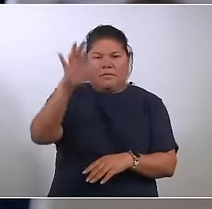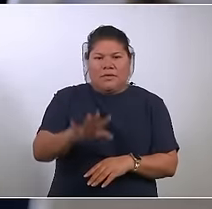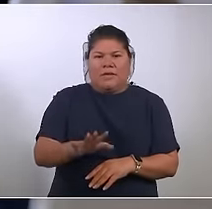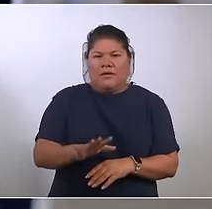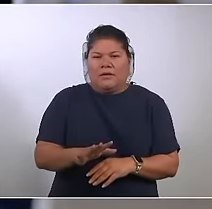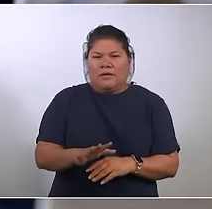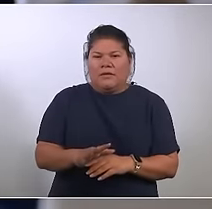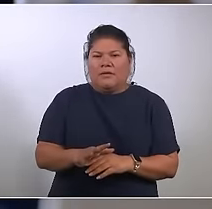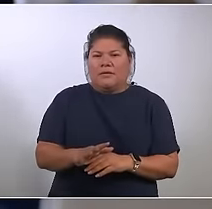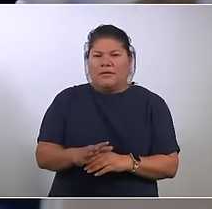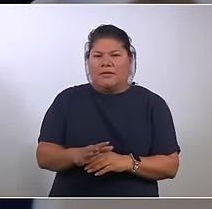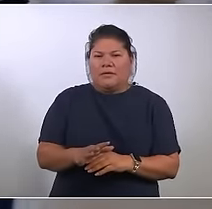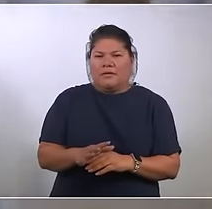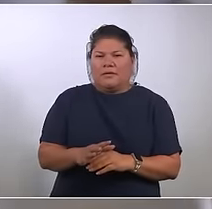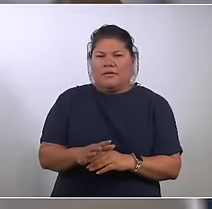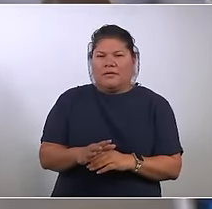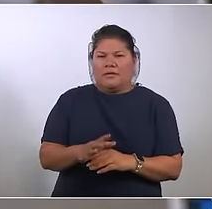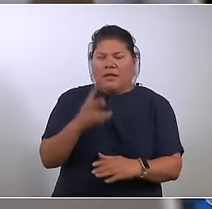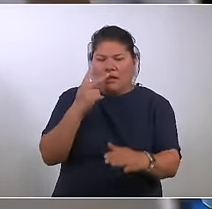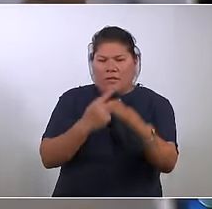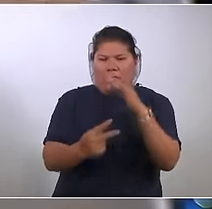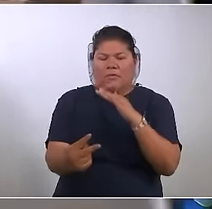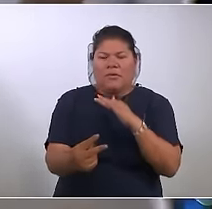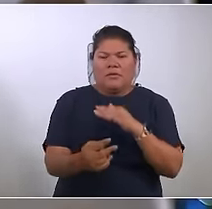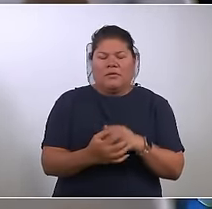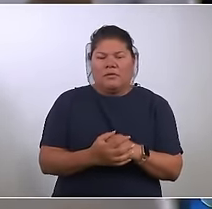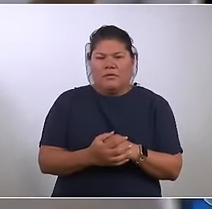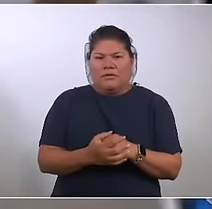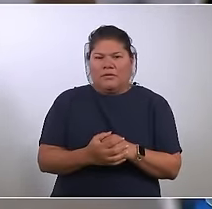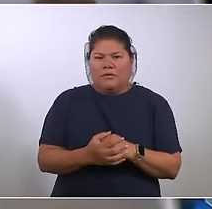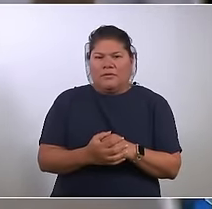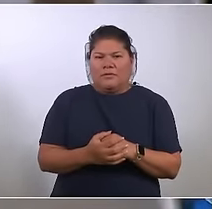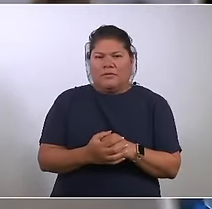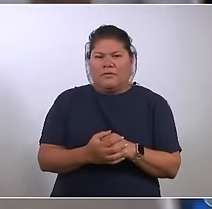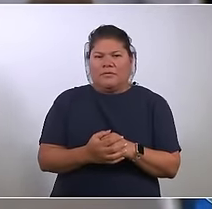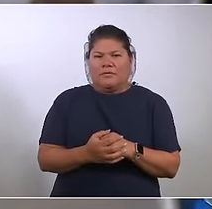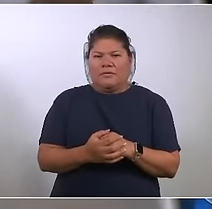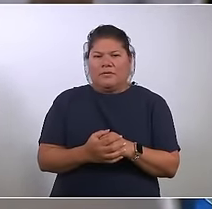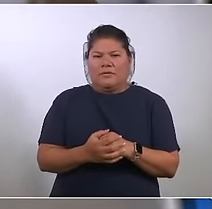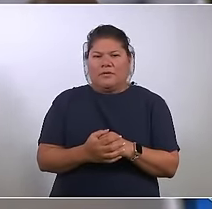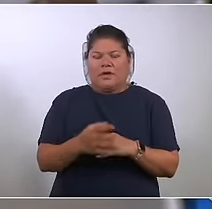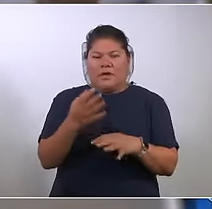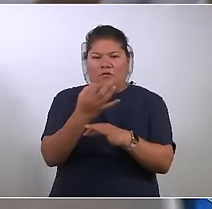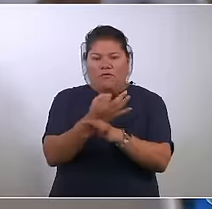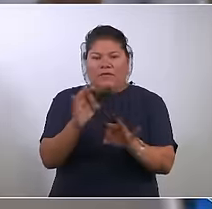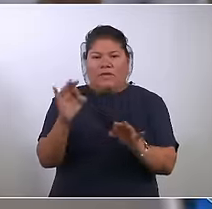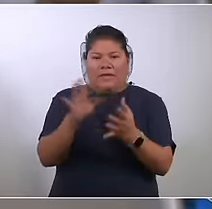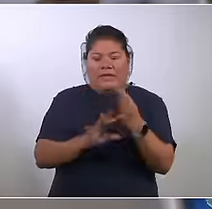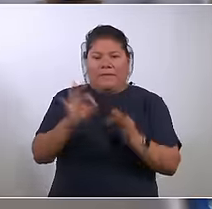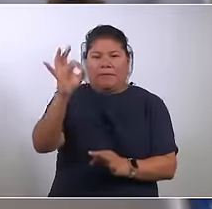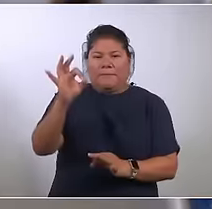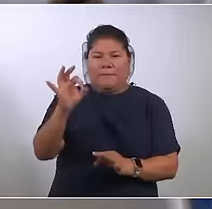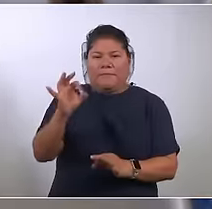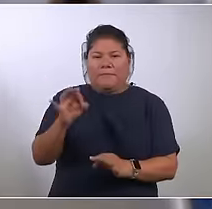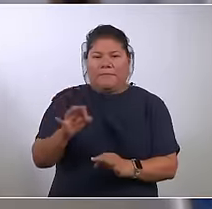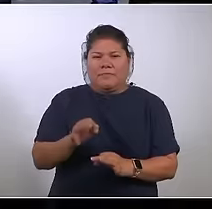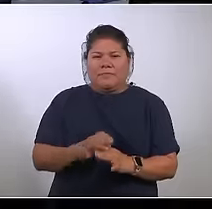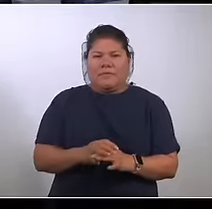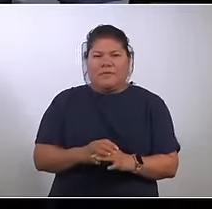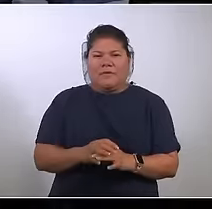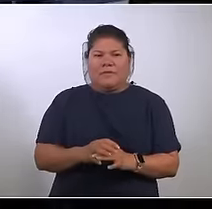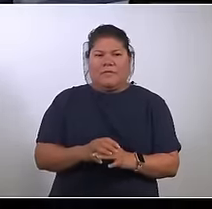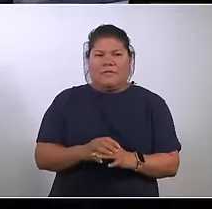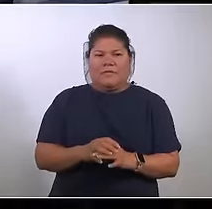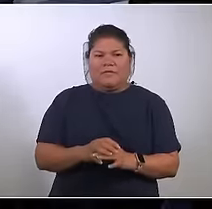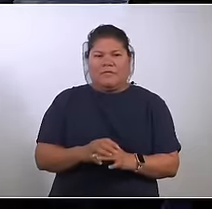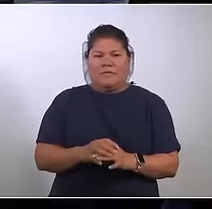es el obispo, el pastor. But let me prophesy. Pero déjeme profetizar. Since you have released that spirit. Porque ha desatado ese espíritu. Can somebody praise the Lord? ¿Pudiera